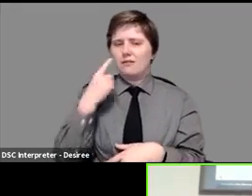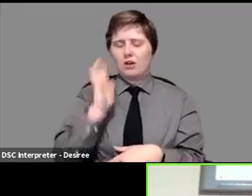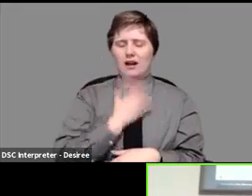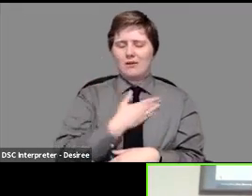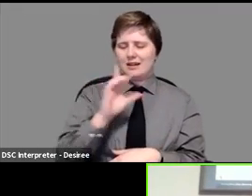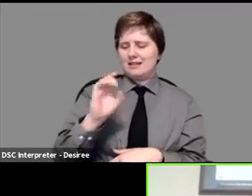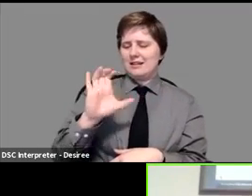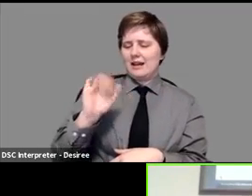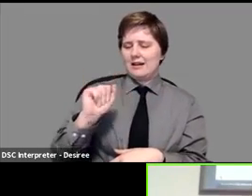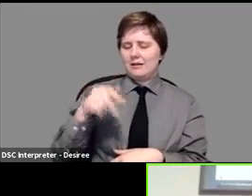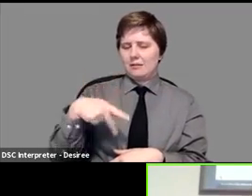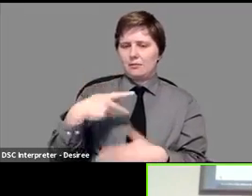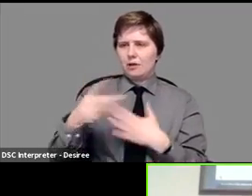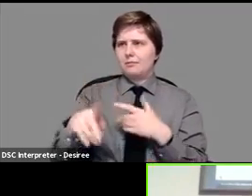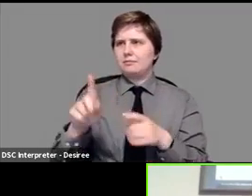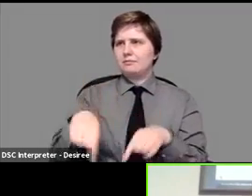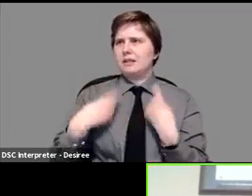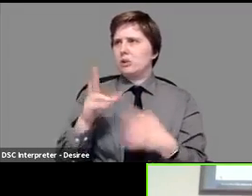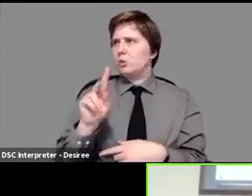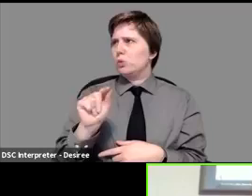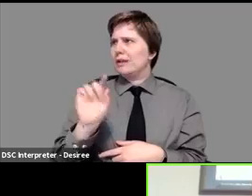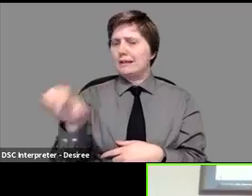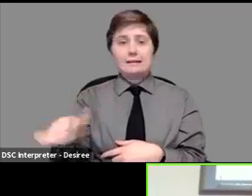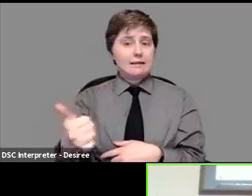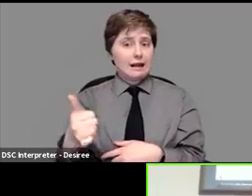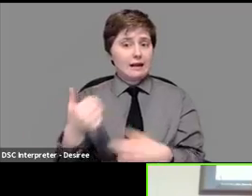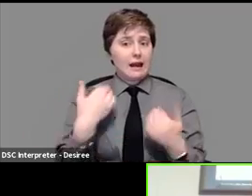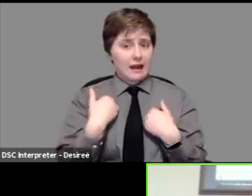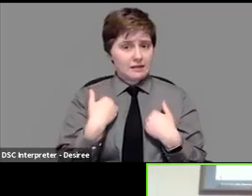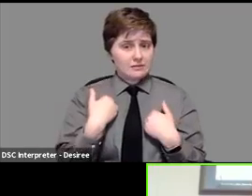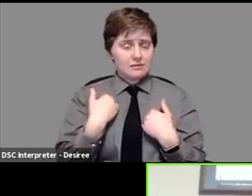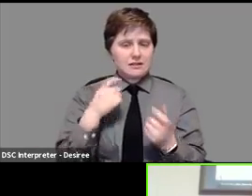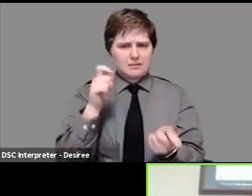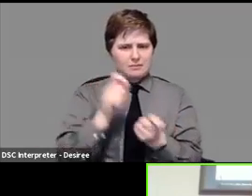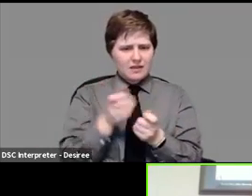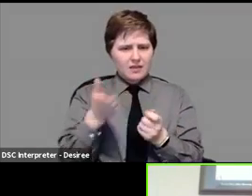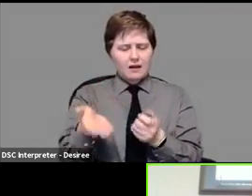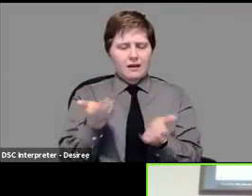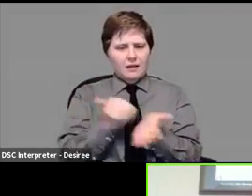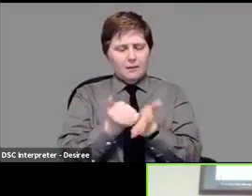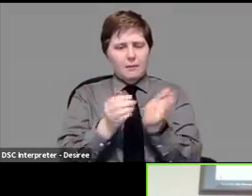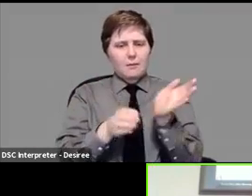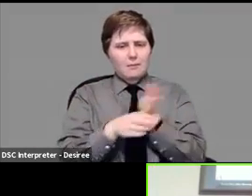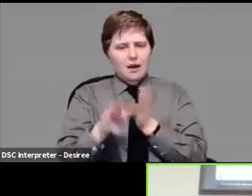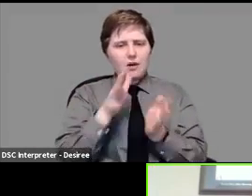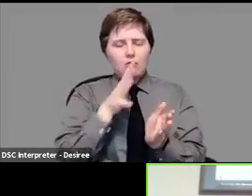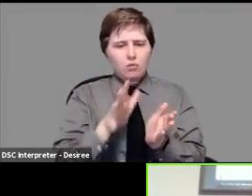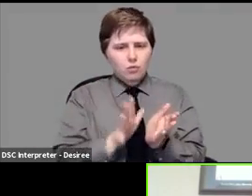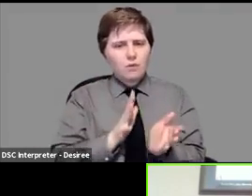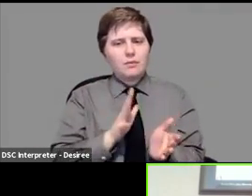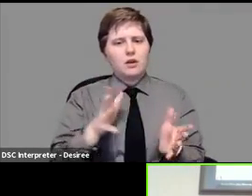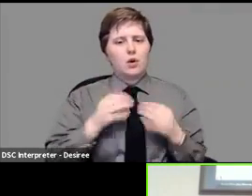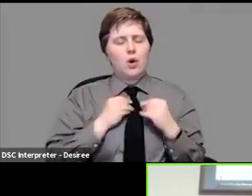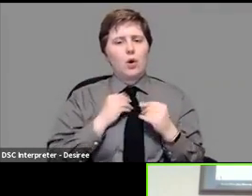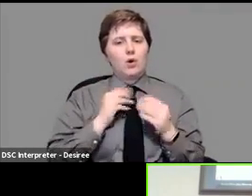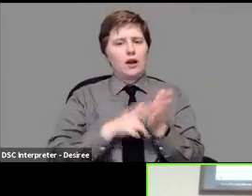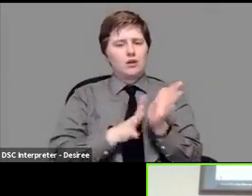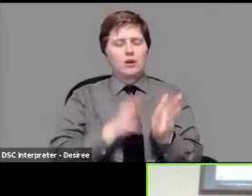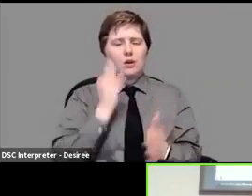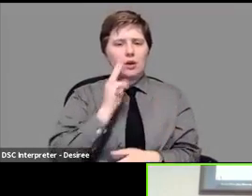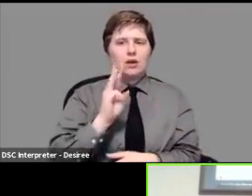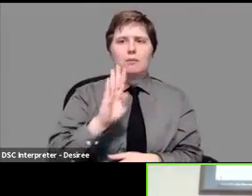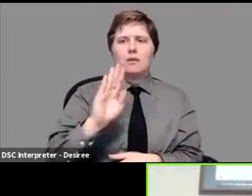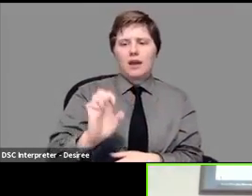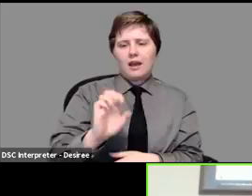which has been around probably since 2010, specifically to help minority women-owned contractors, so a WBE or